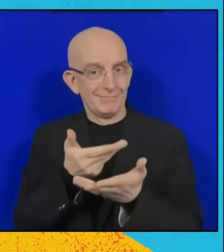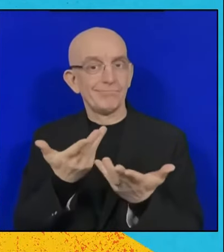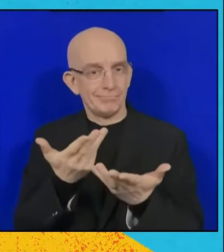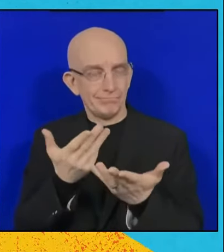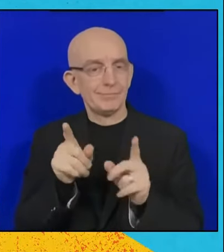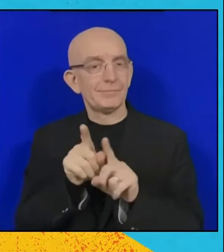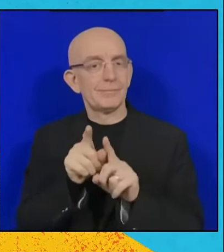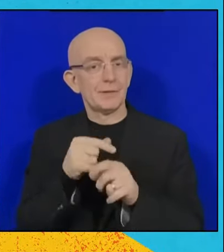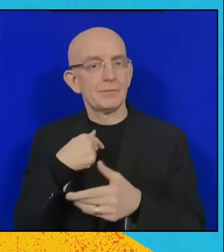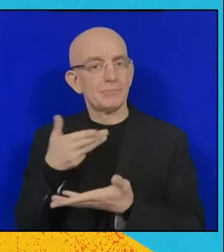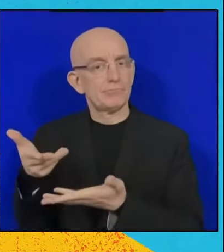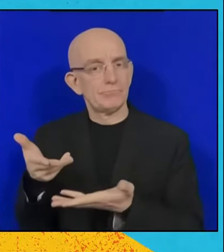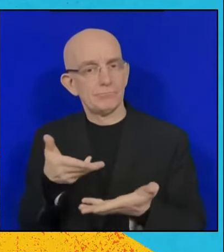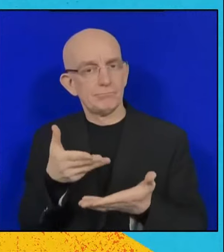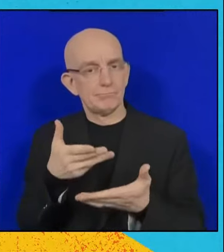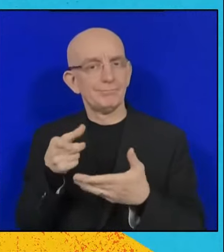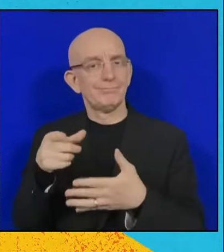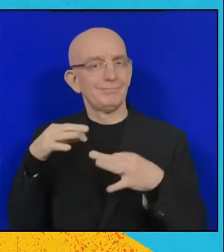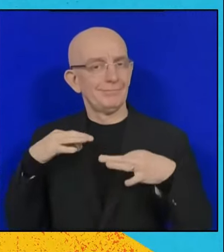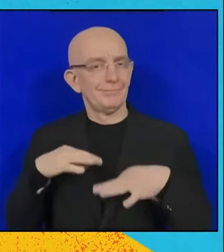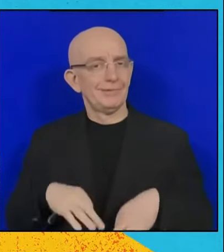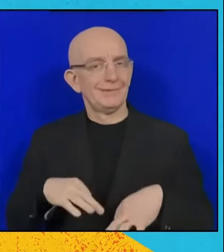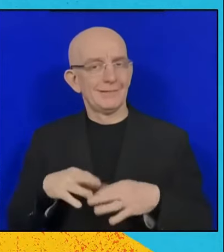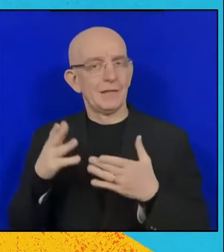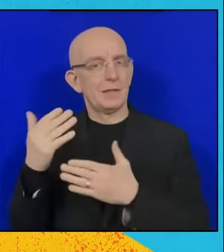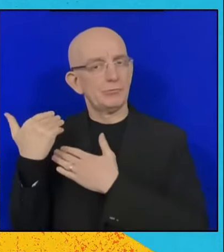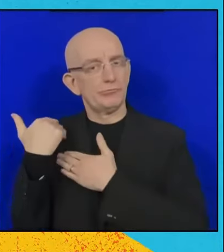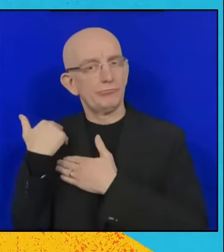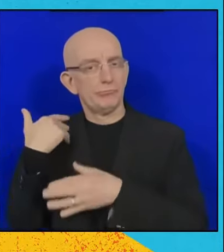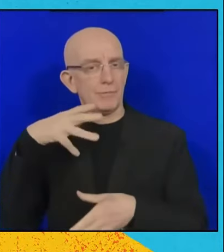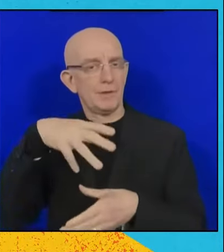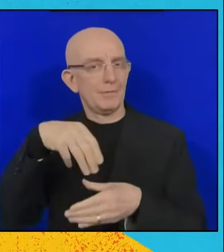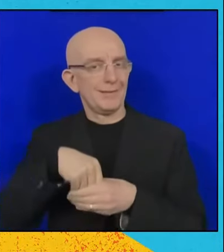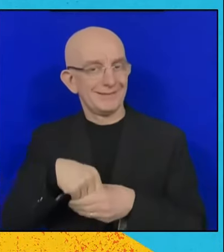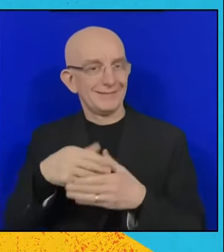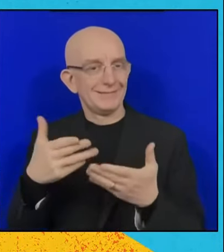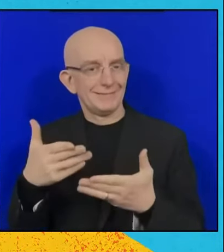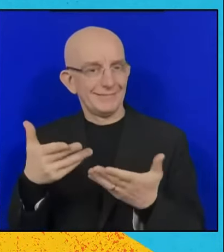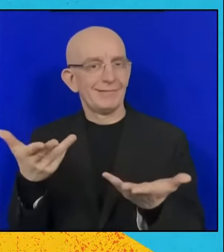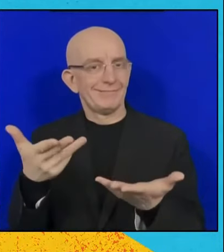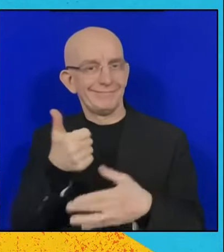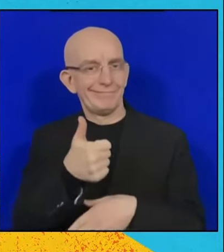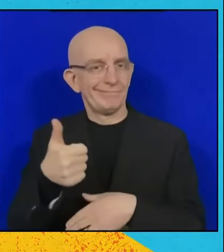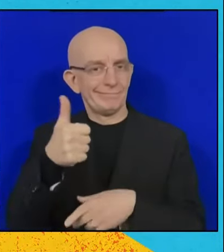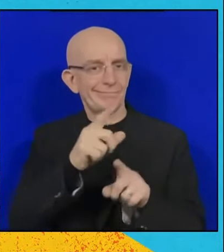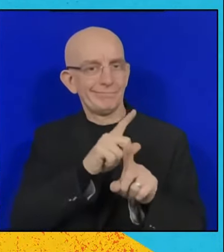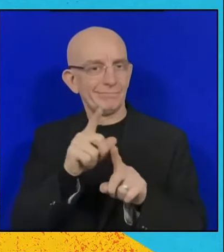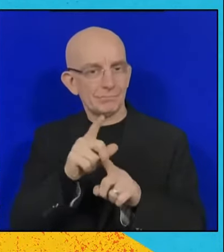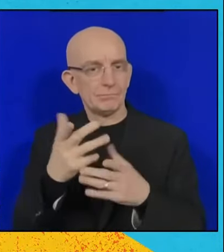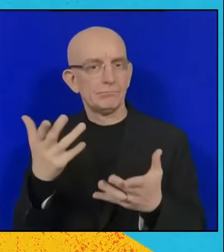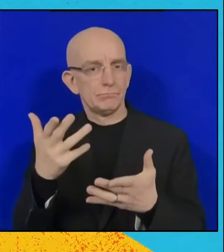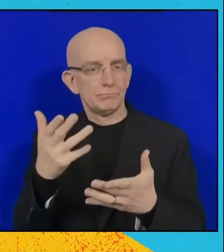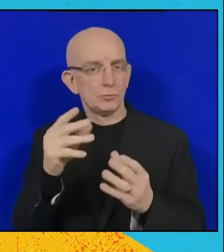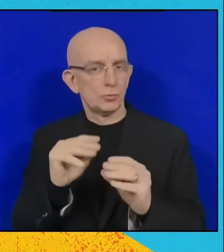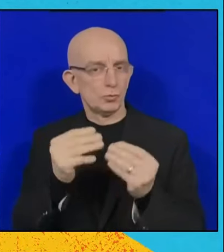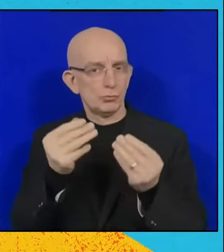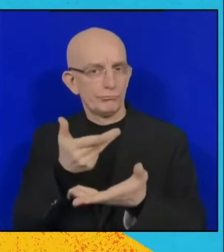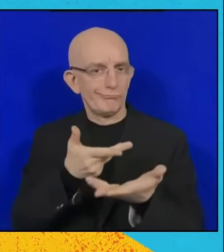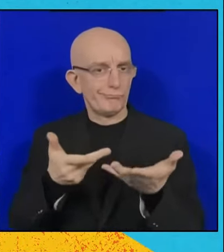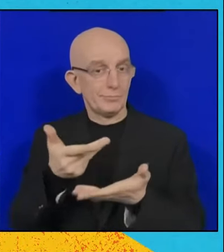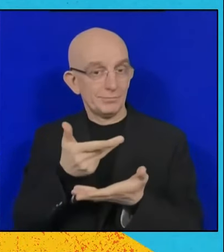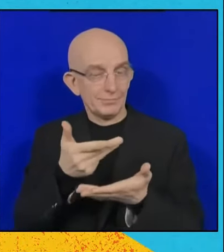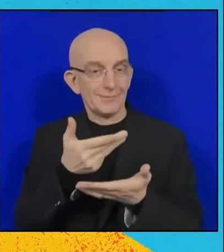forum. Use the forum for informal exchanges with other youth leaders. Dear friends, the